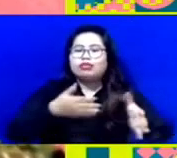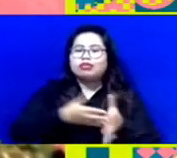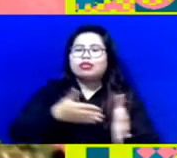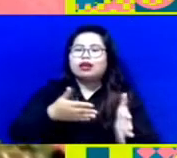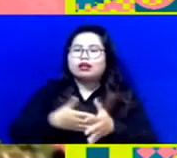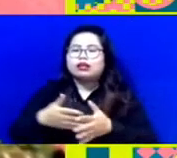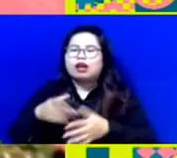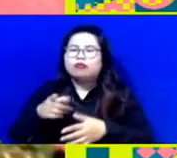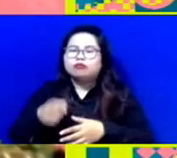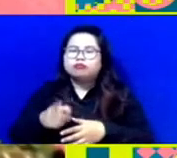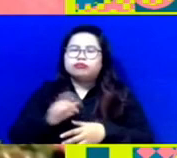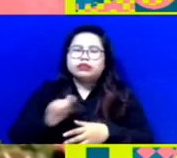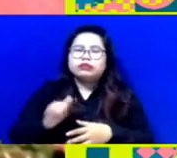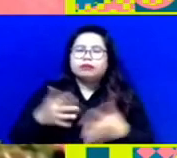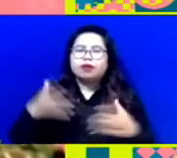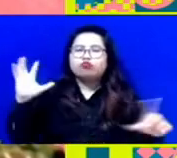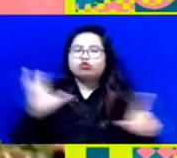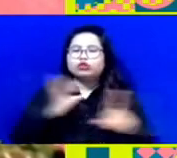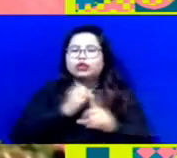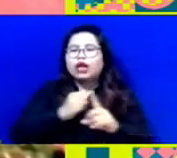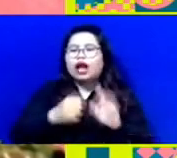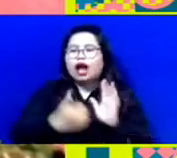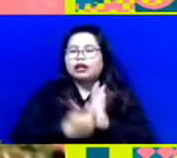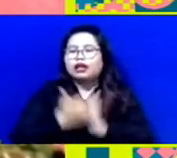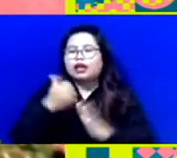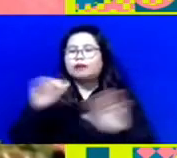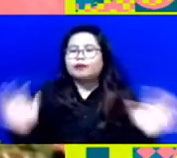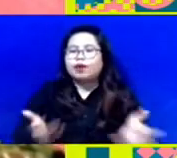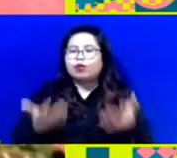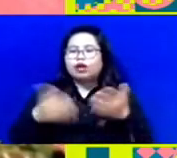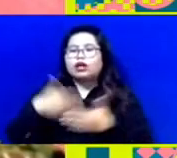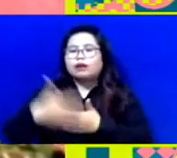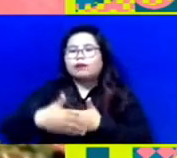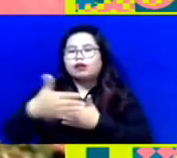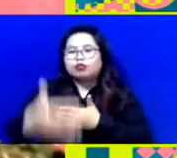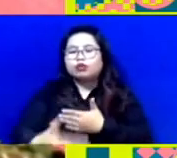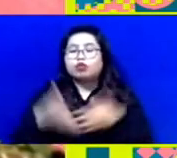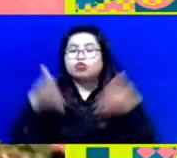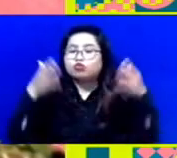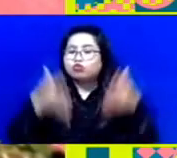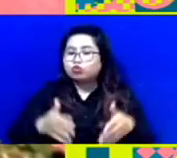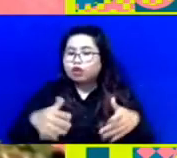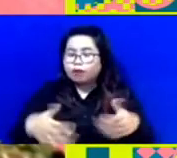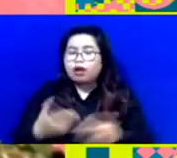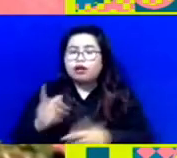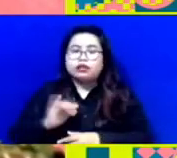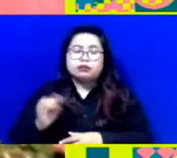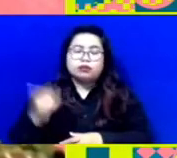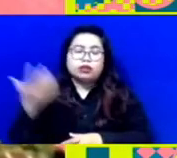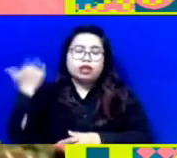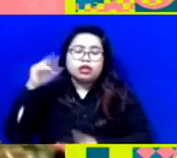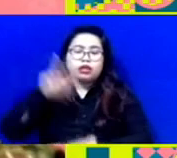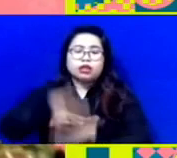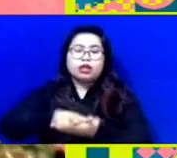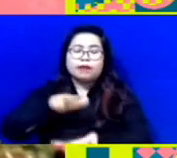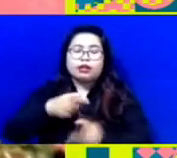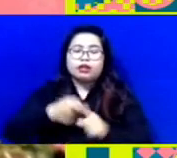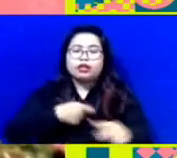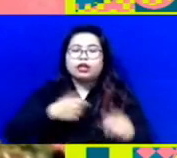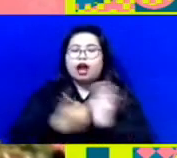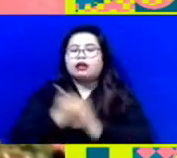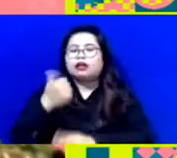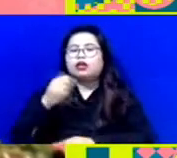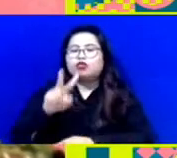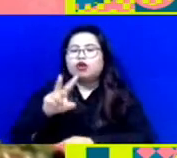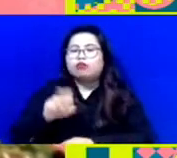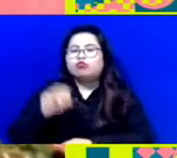Agenda, particularly that enshrined in the 2030 Agenda for Sustainable Development. Referring to the